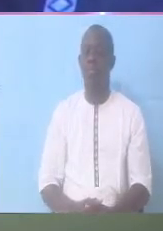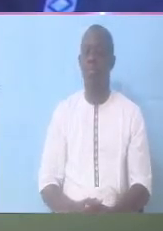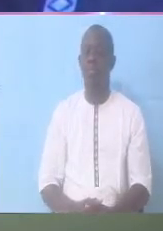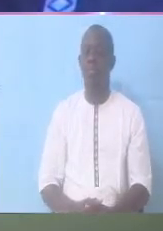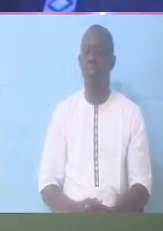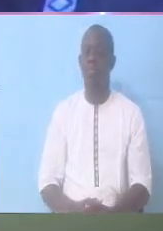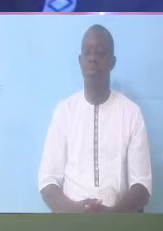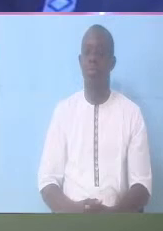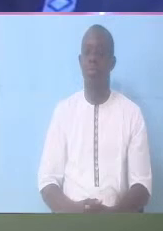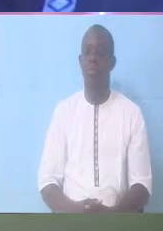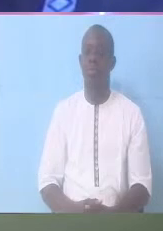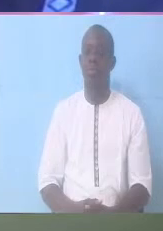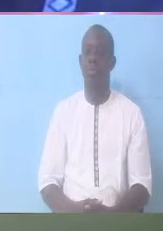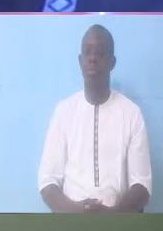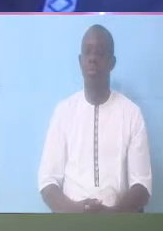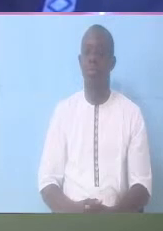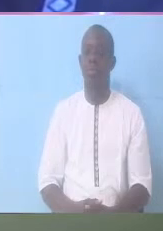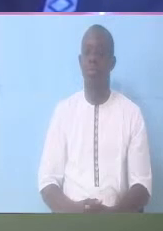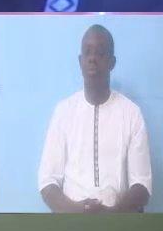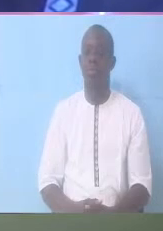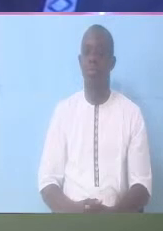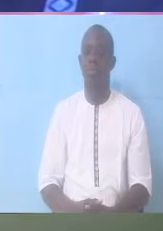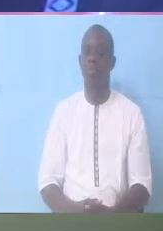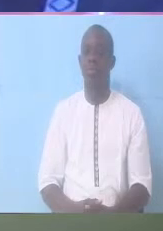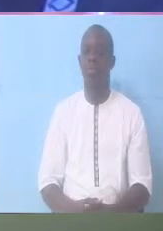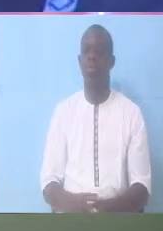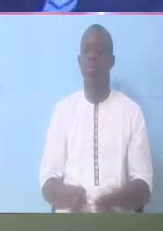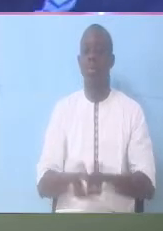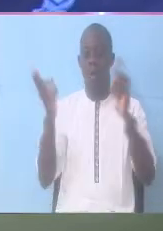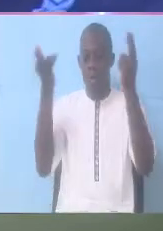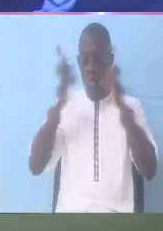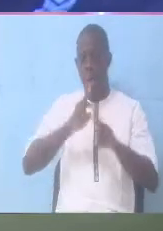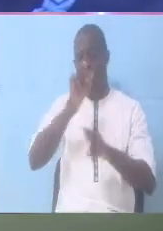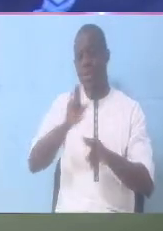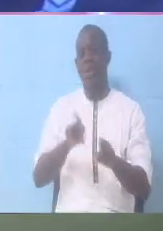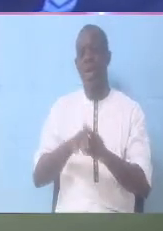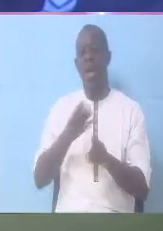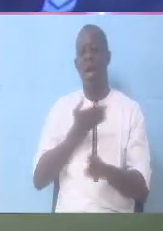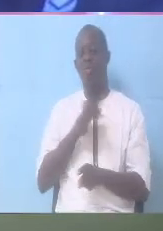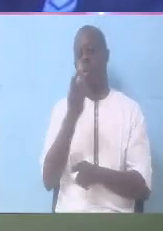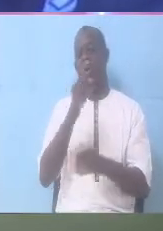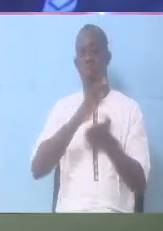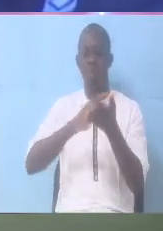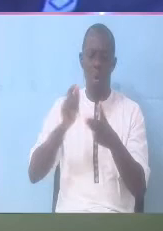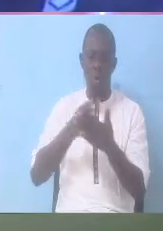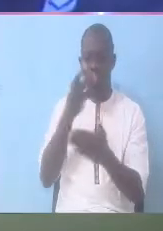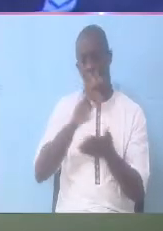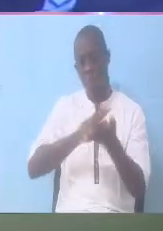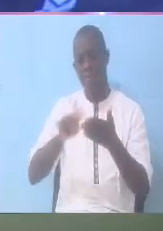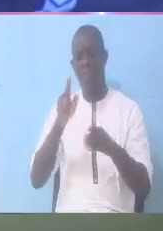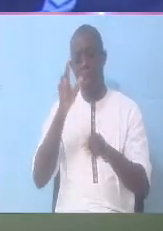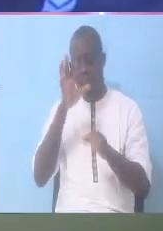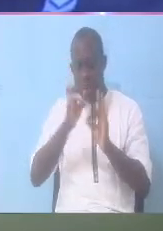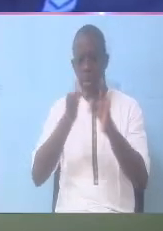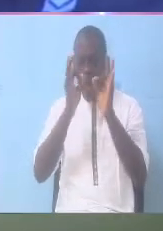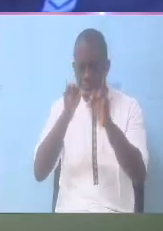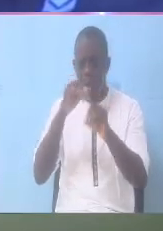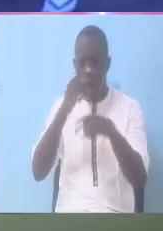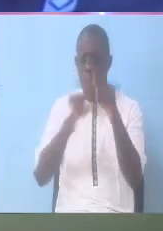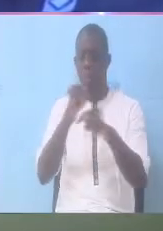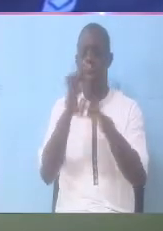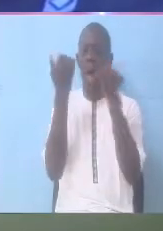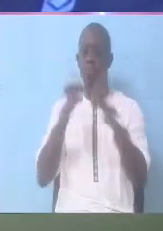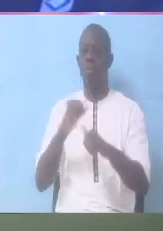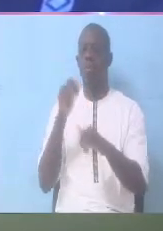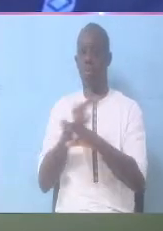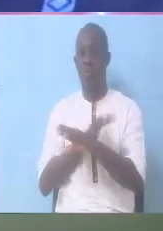or 2 weeks of this testimony. I was equally shocked like any other Gambian, hearing and knowing all these people have been killed here. Yes, he knew about